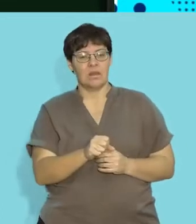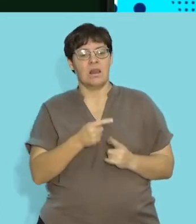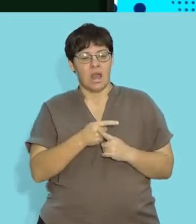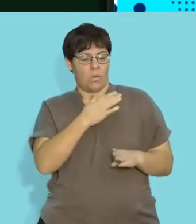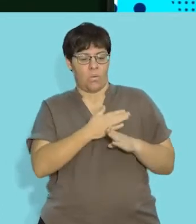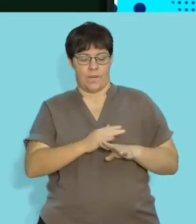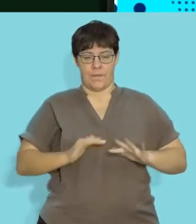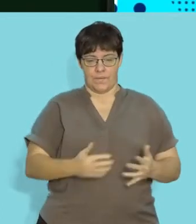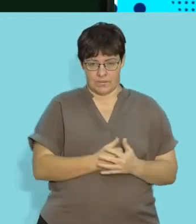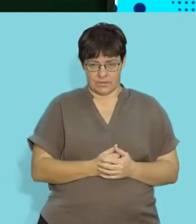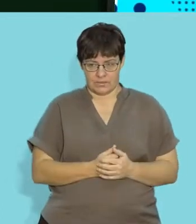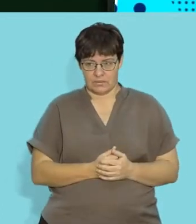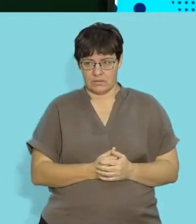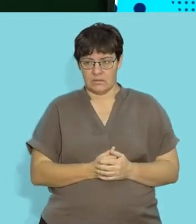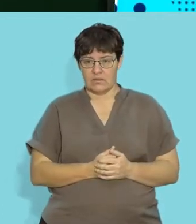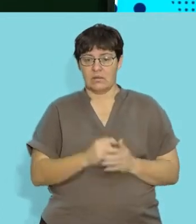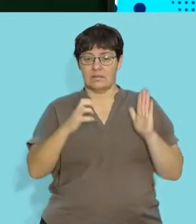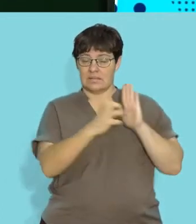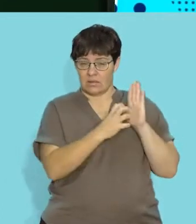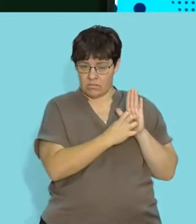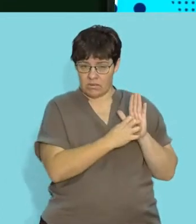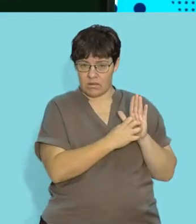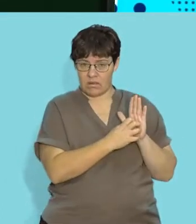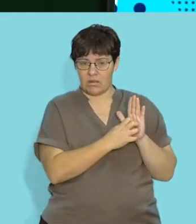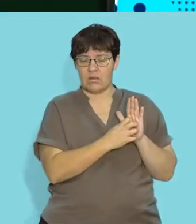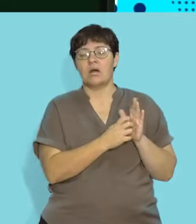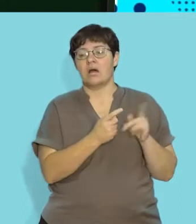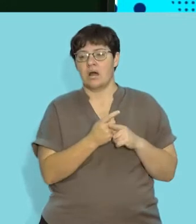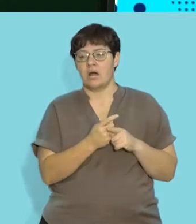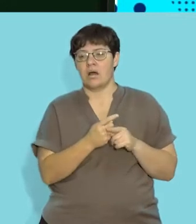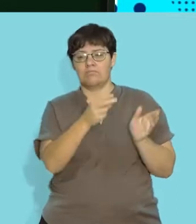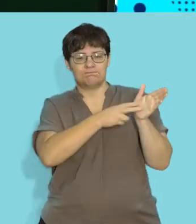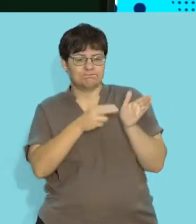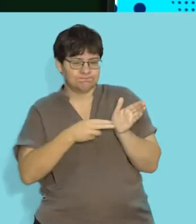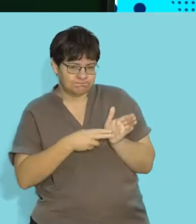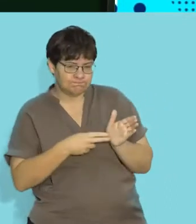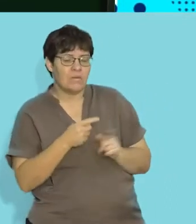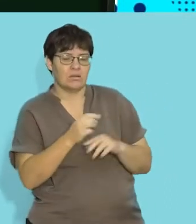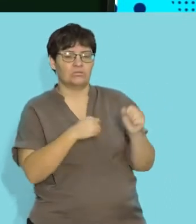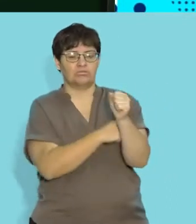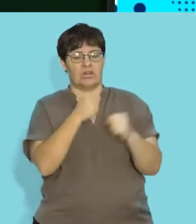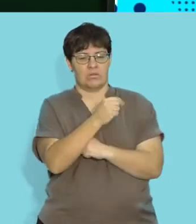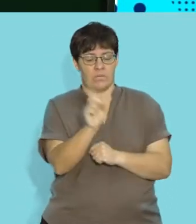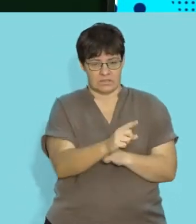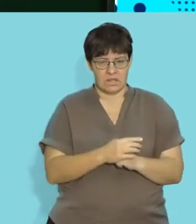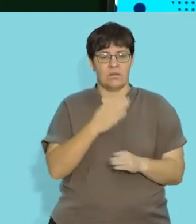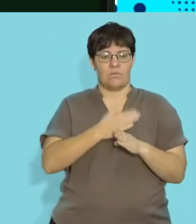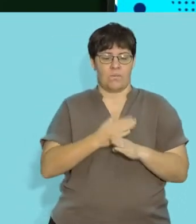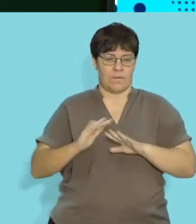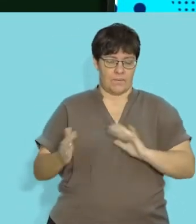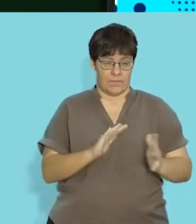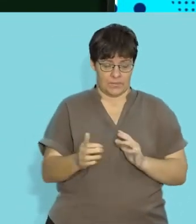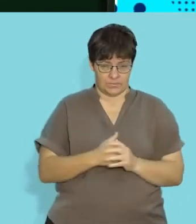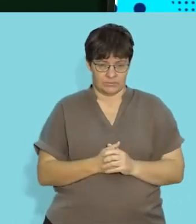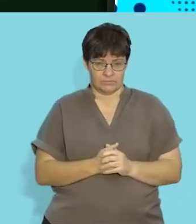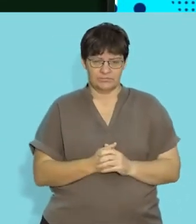functions. So understanding the diagram, labeling the parts, and having a sense of what these structures are and their functions. So those are the